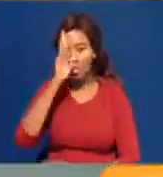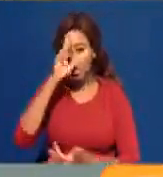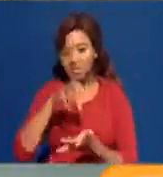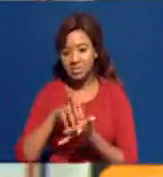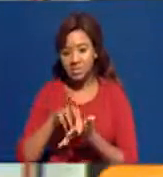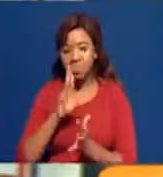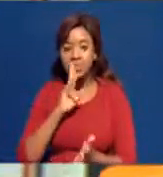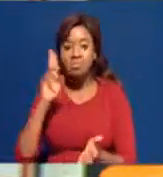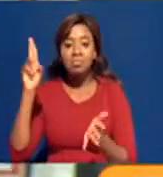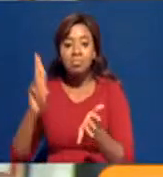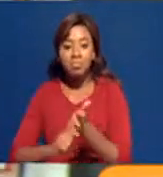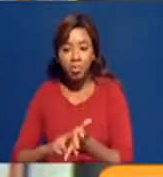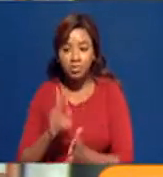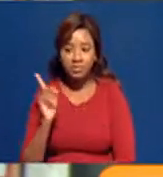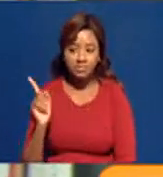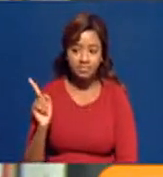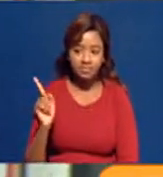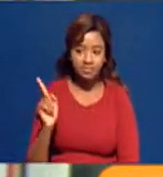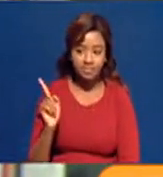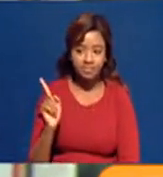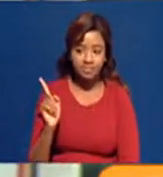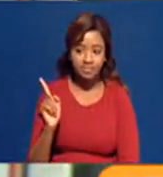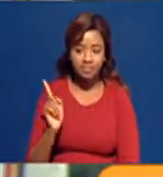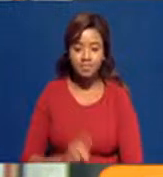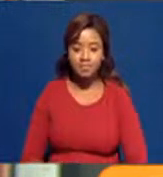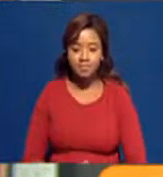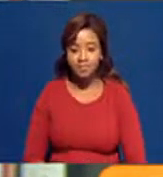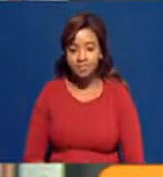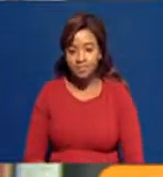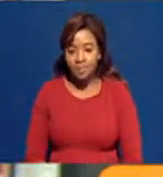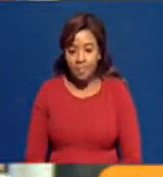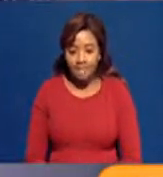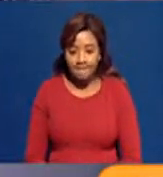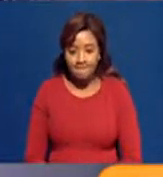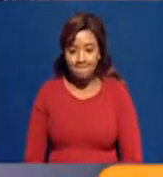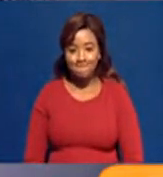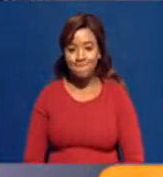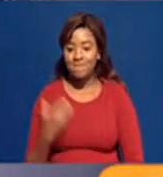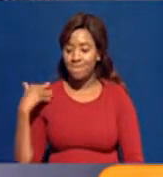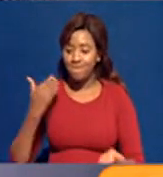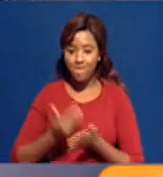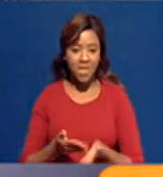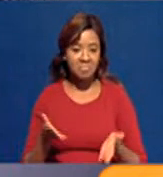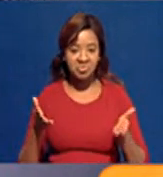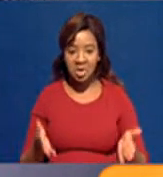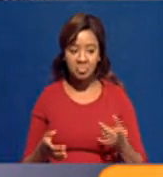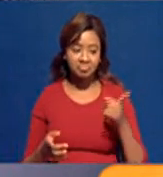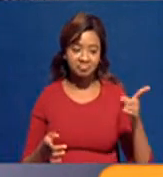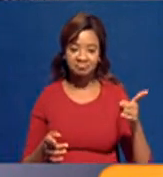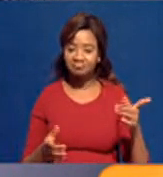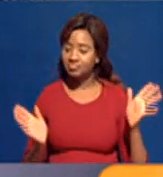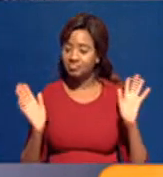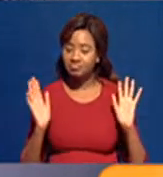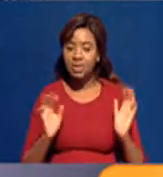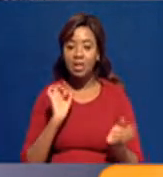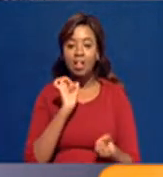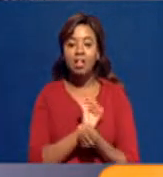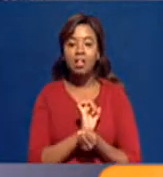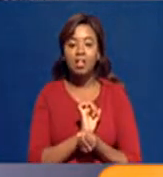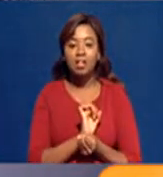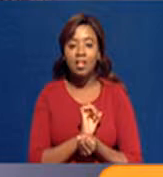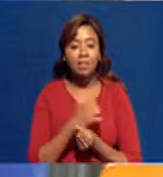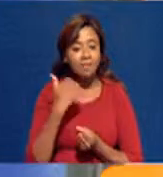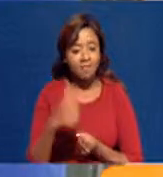incident at the Kiserian police station and a DCI, but to date, Susan Kamau is unavailable on